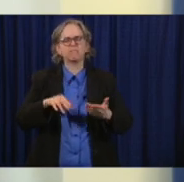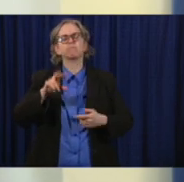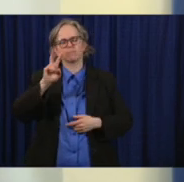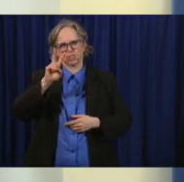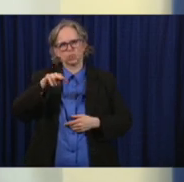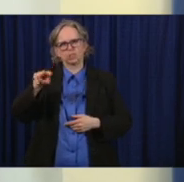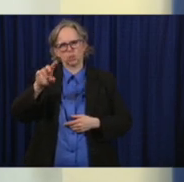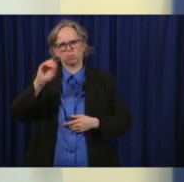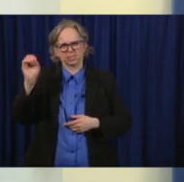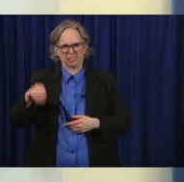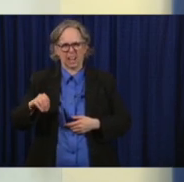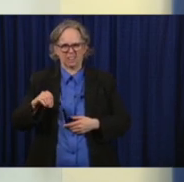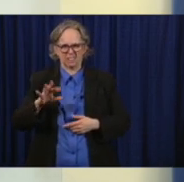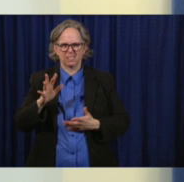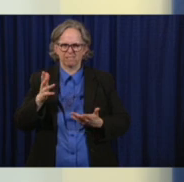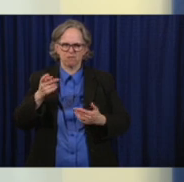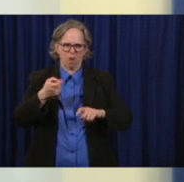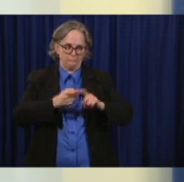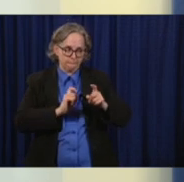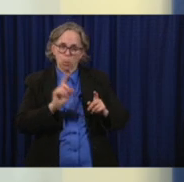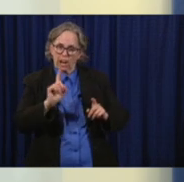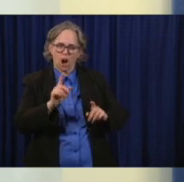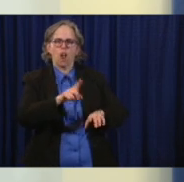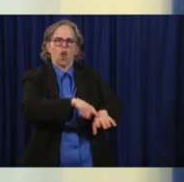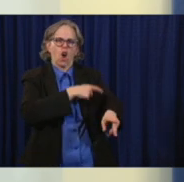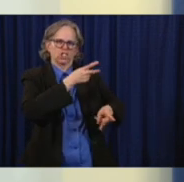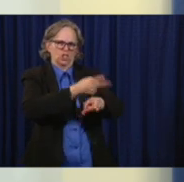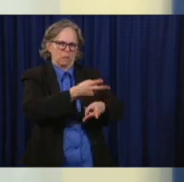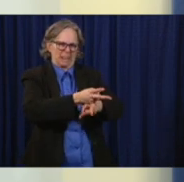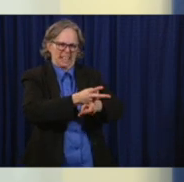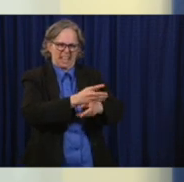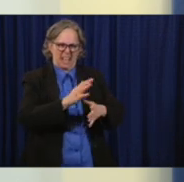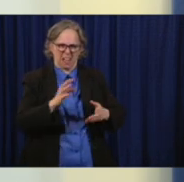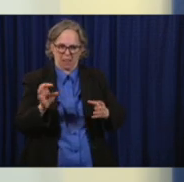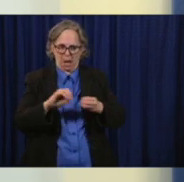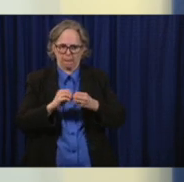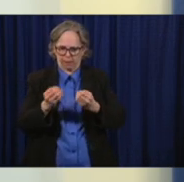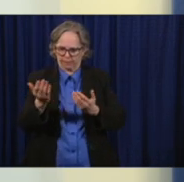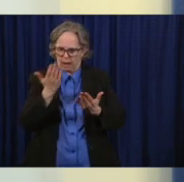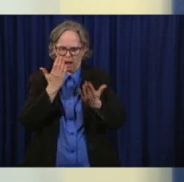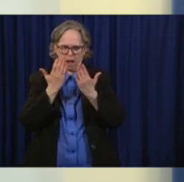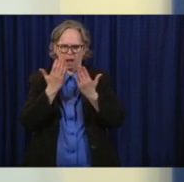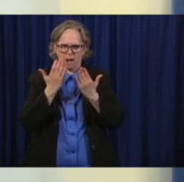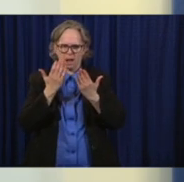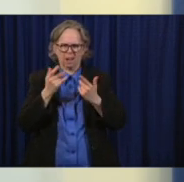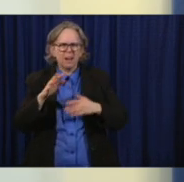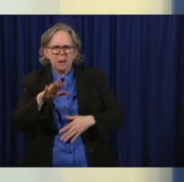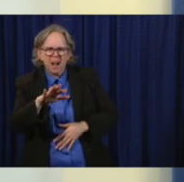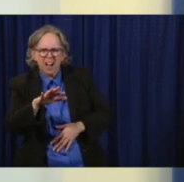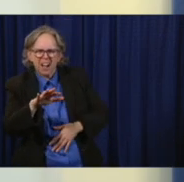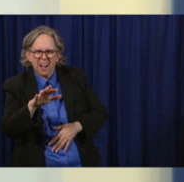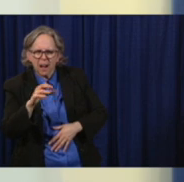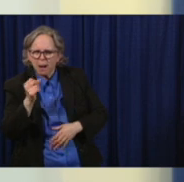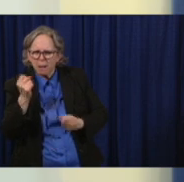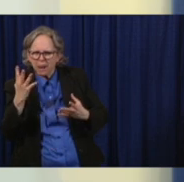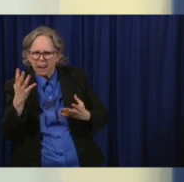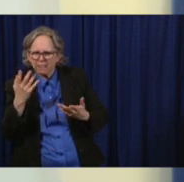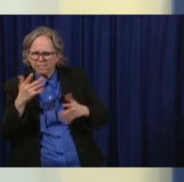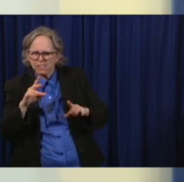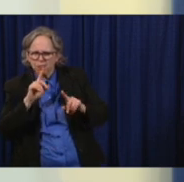double-check as well with my team. But that's the numbers I was given today. A number of us reported earlier this week or last week that there's